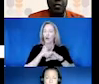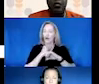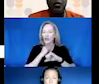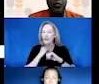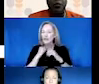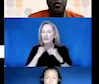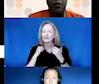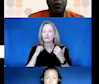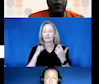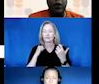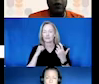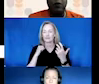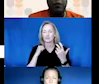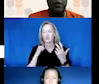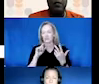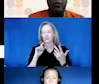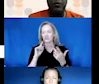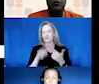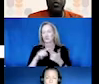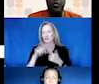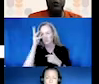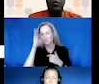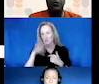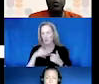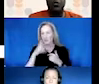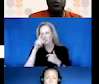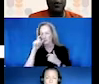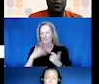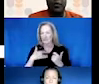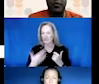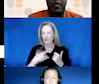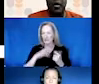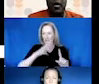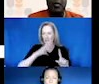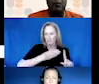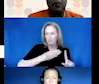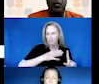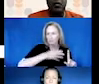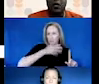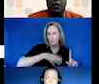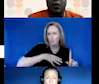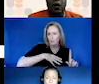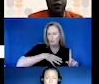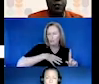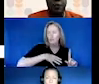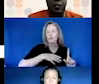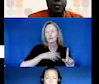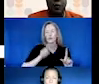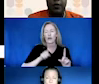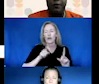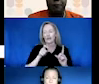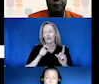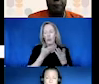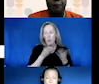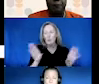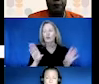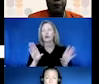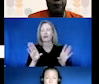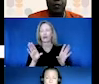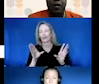our materials, because they were very women-centered materials to men's. We had to look at our office space as well.